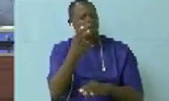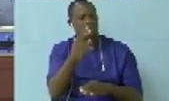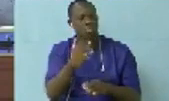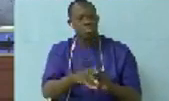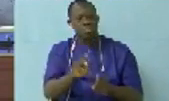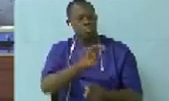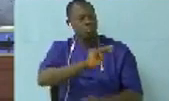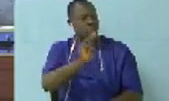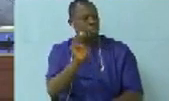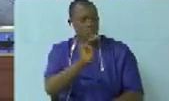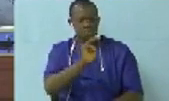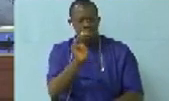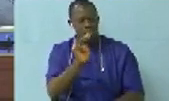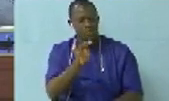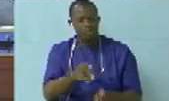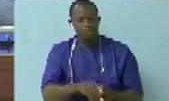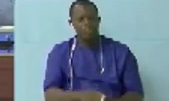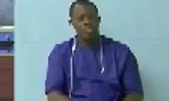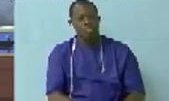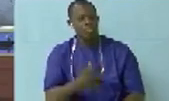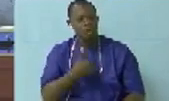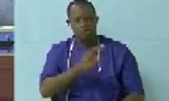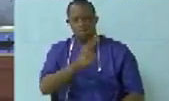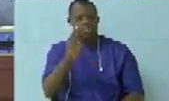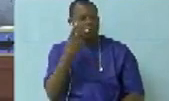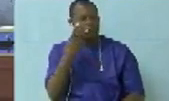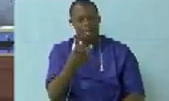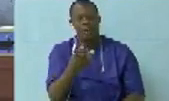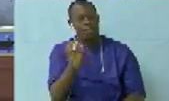No. Honey? You did not.